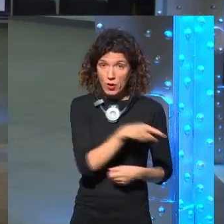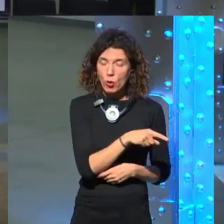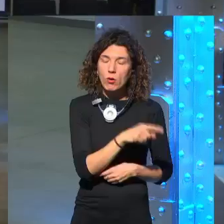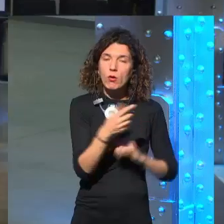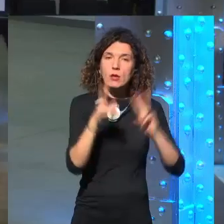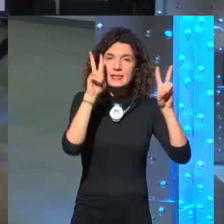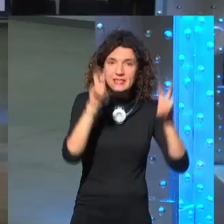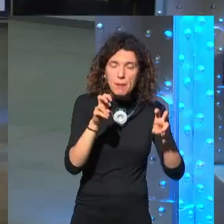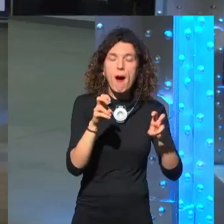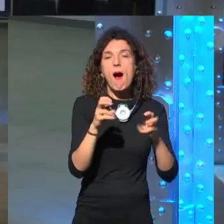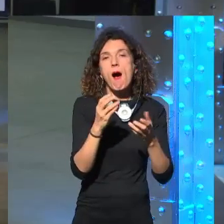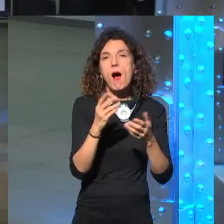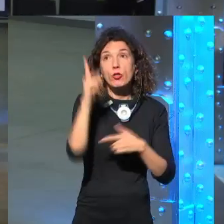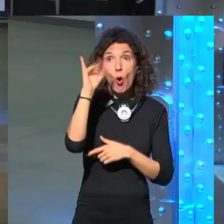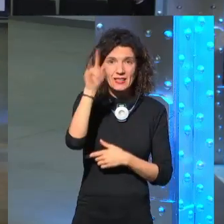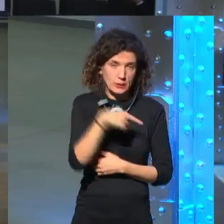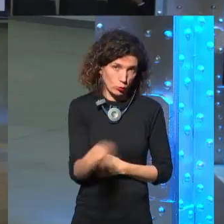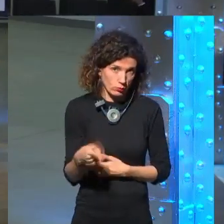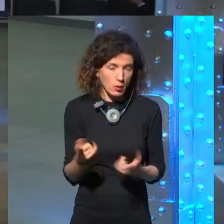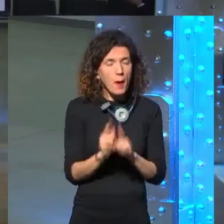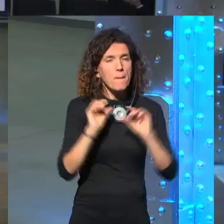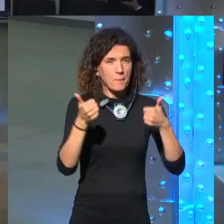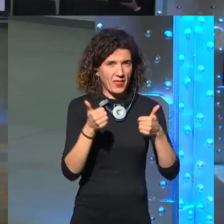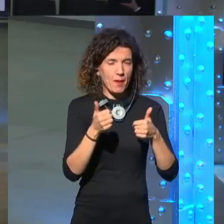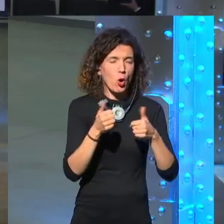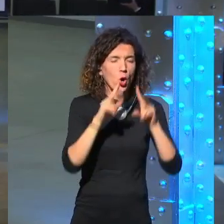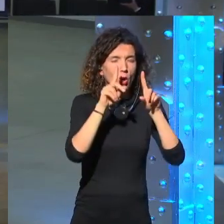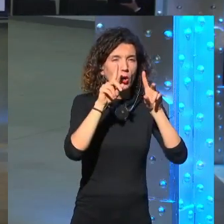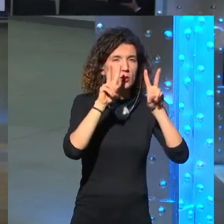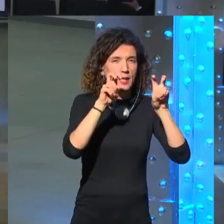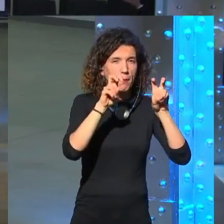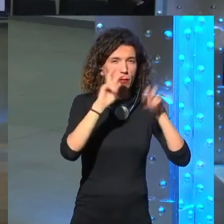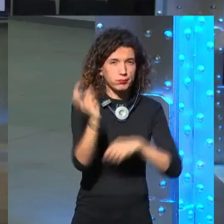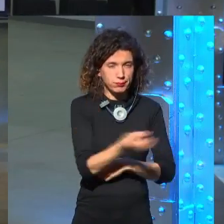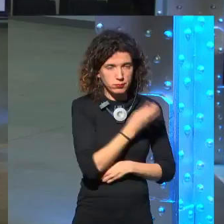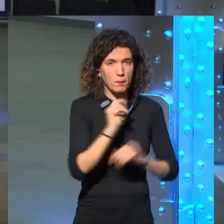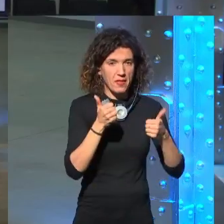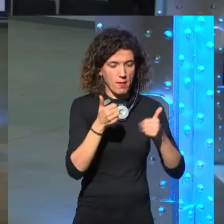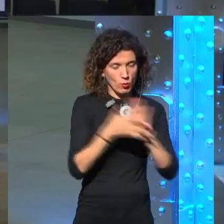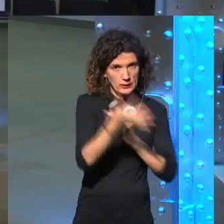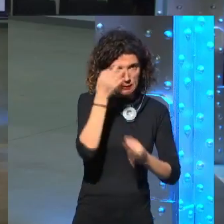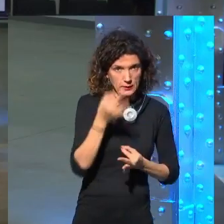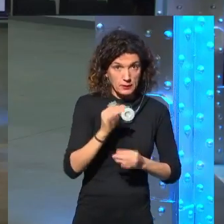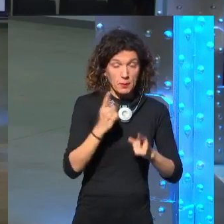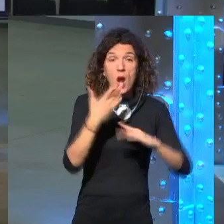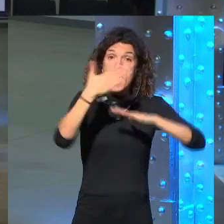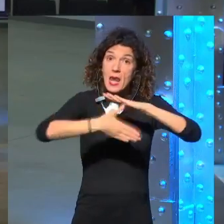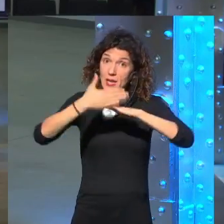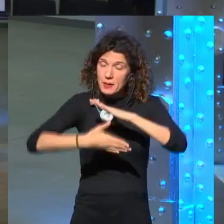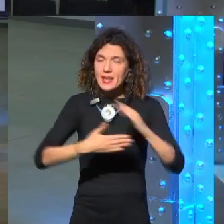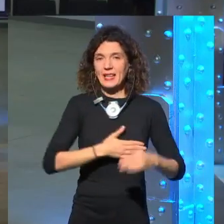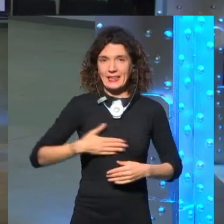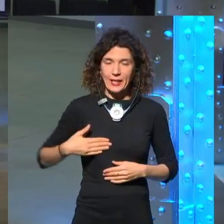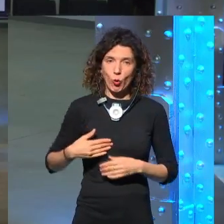of these unknown questions. The first edge I want to take you to is actually an edge which is